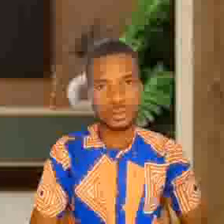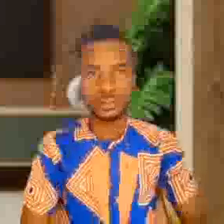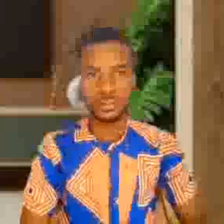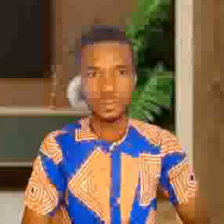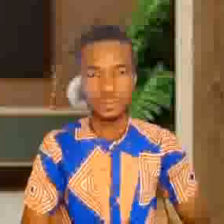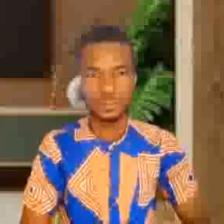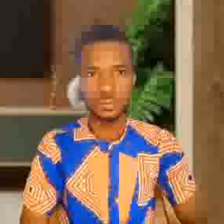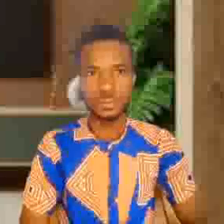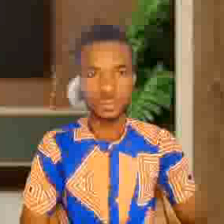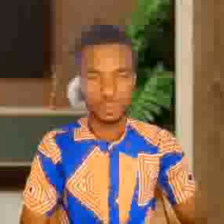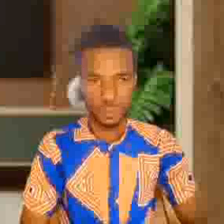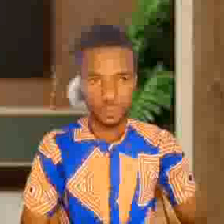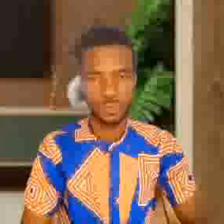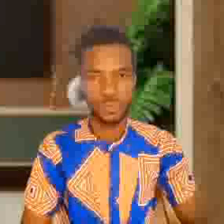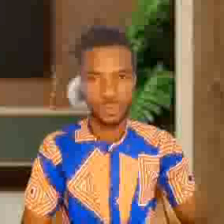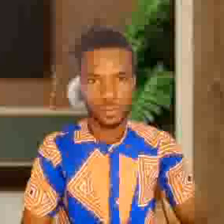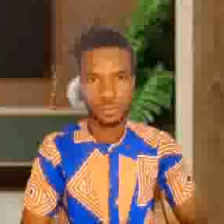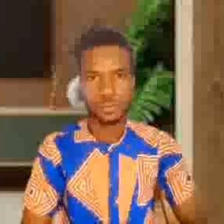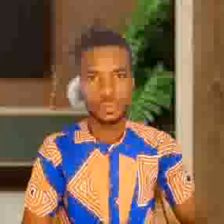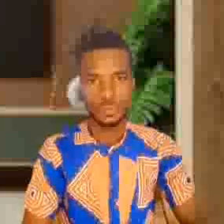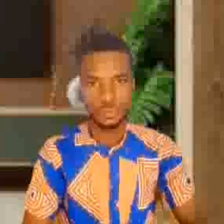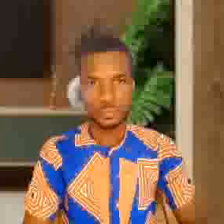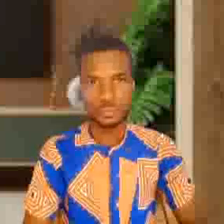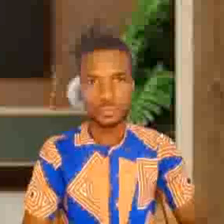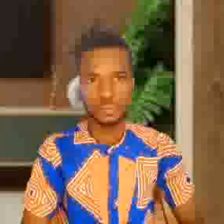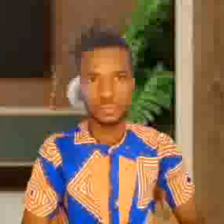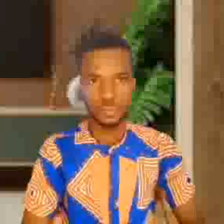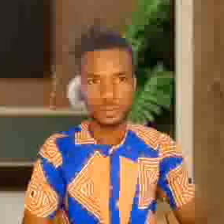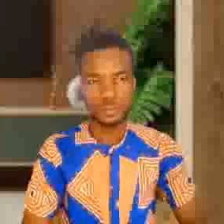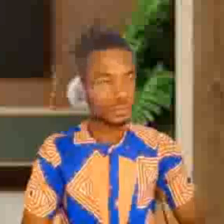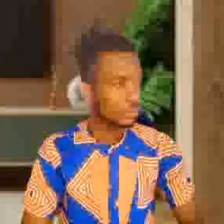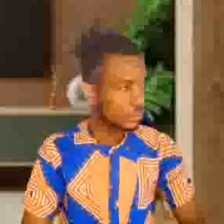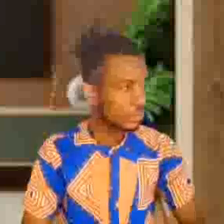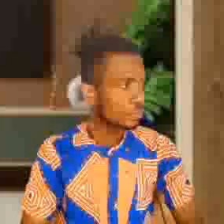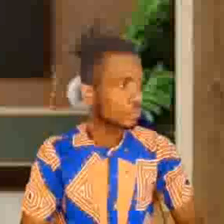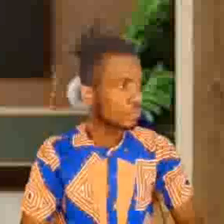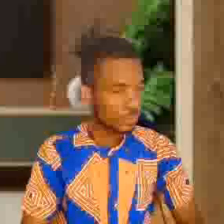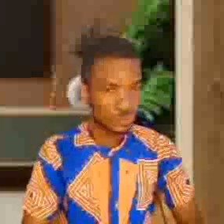to my servant. Was it that there was no human being around?